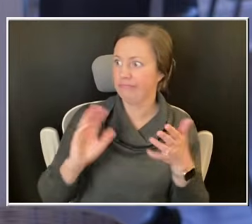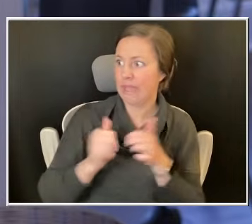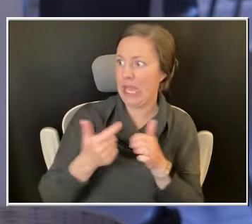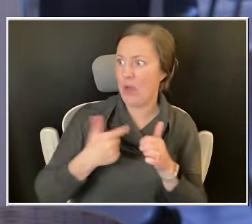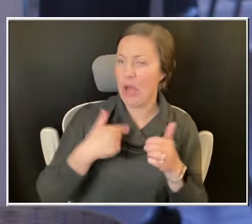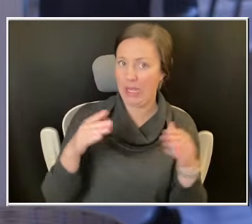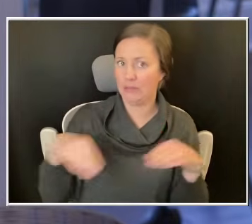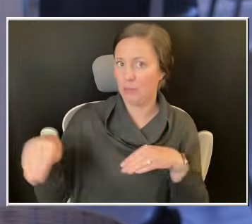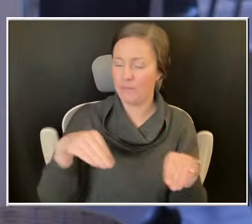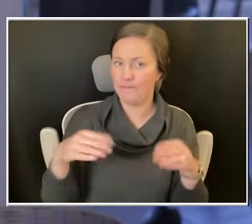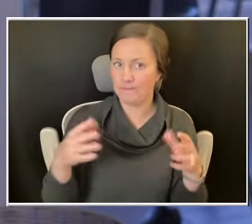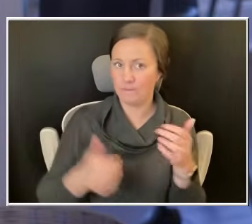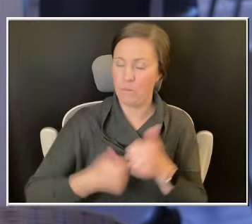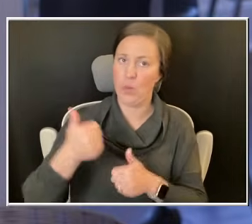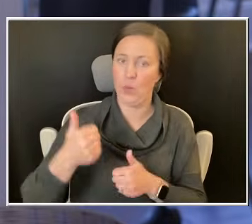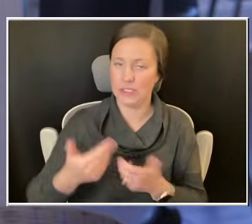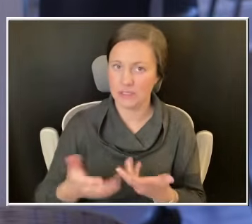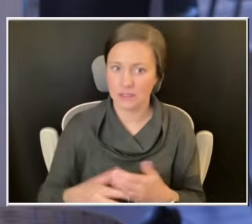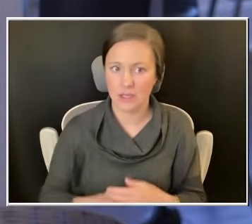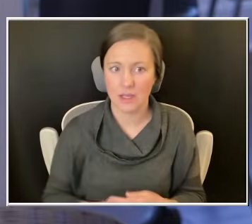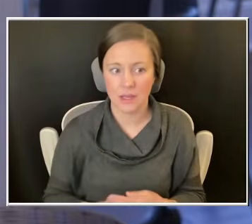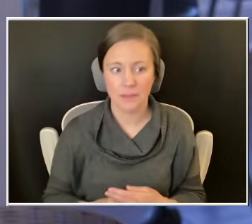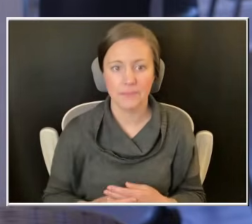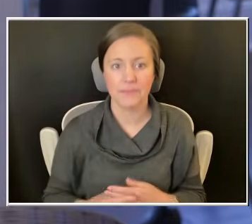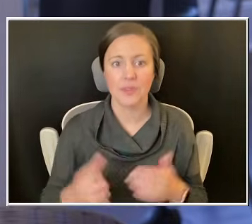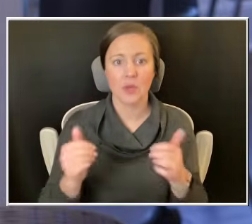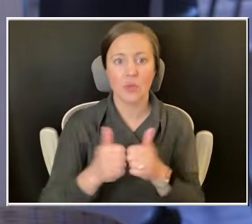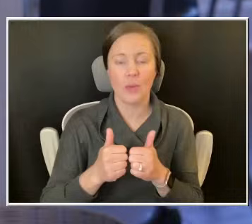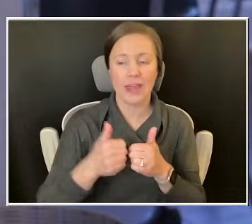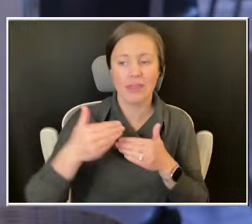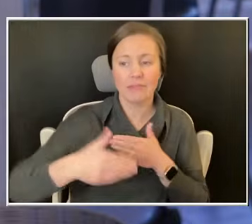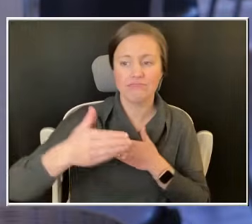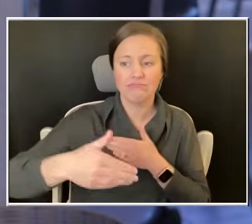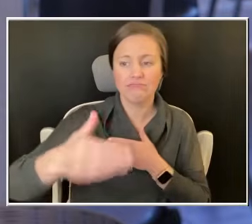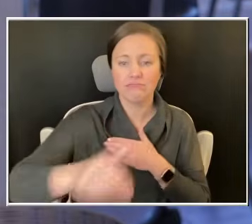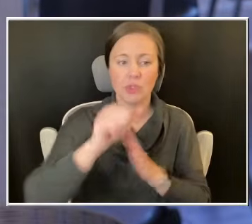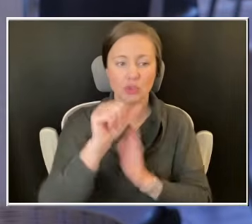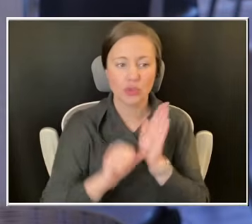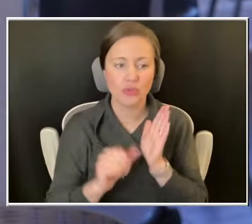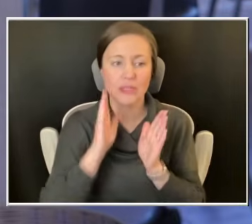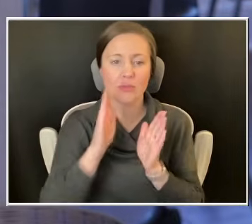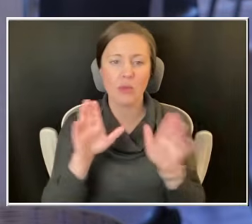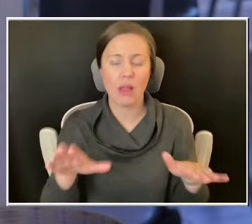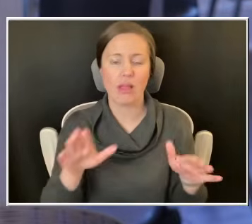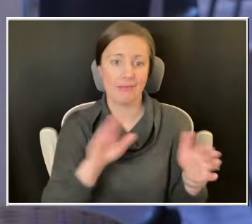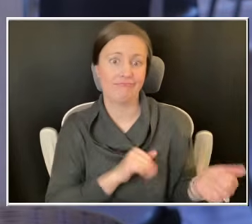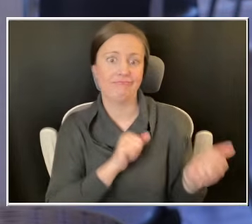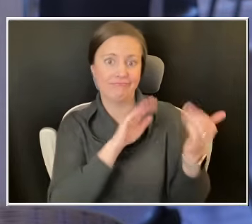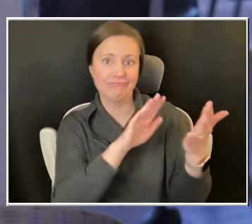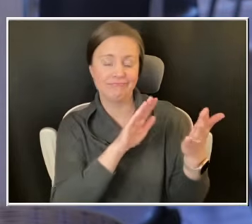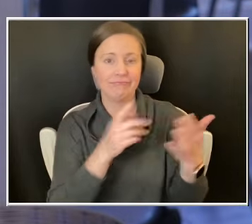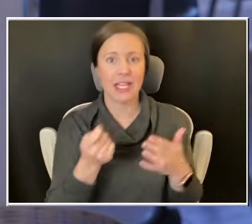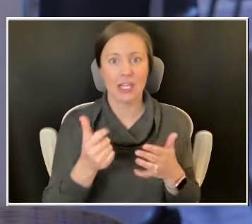And with upcoming surgeries, we'll be faced with a little bit of difficulty with,